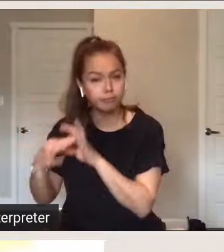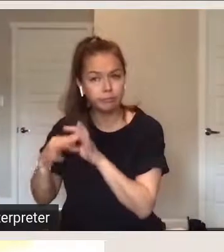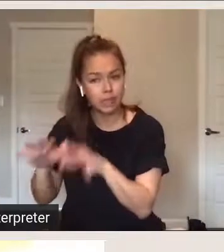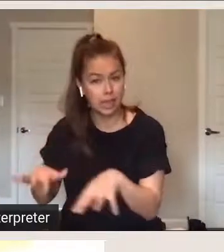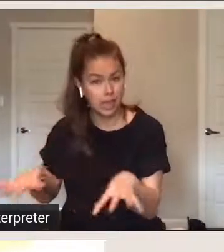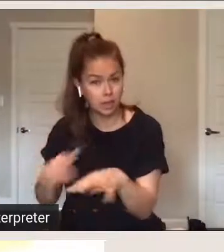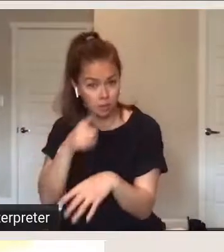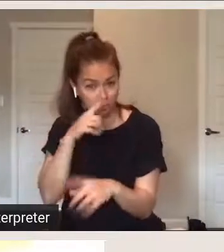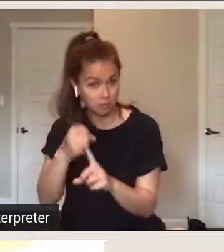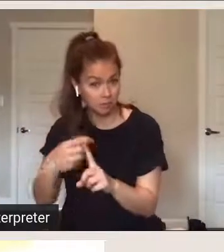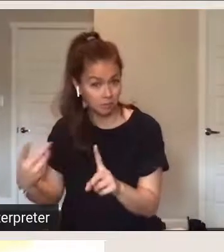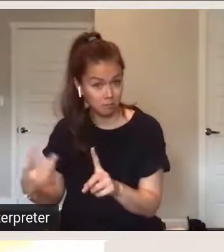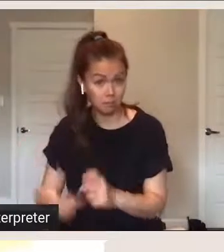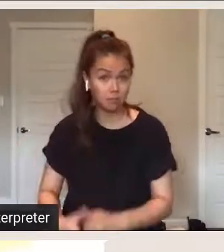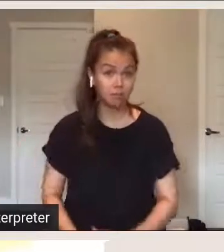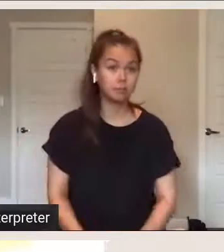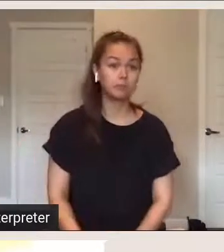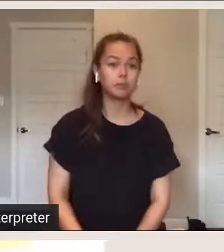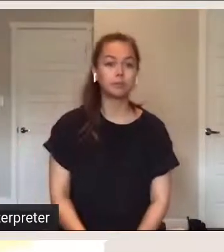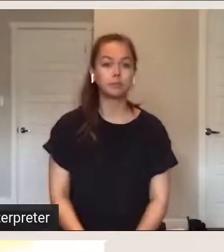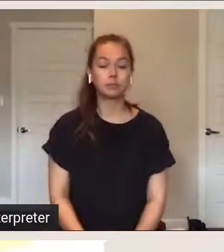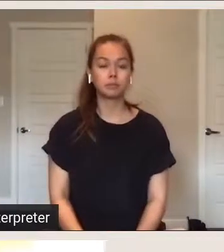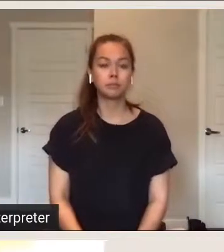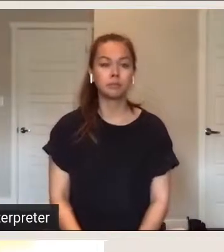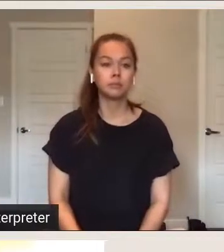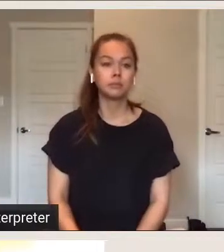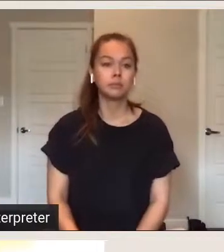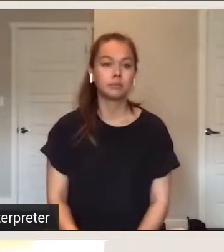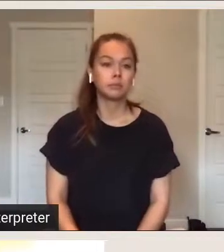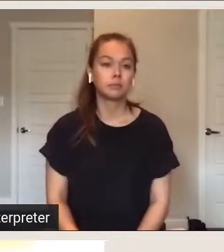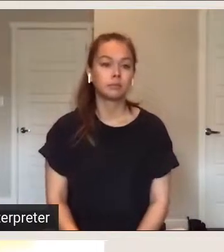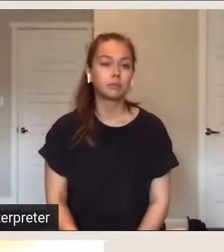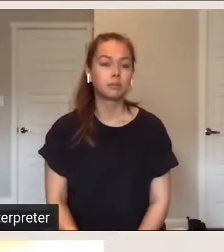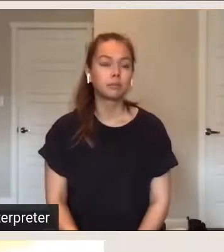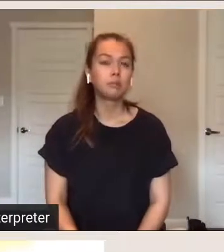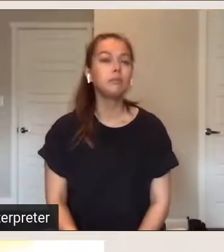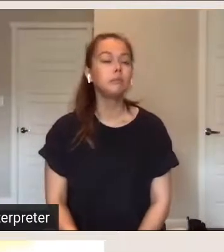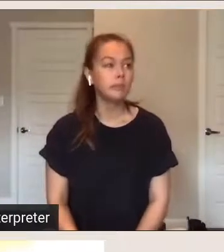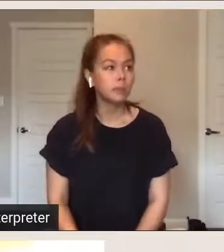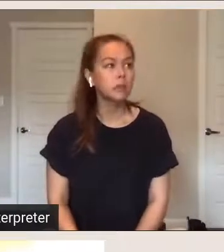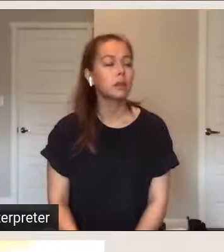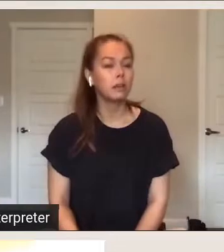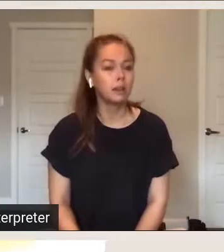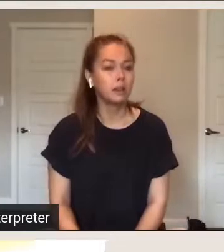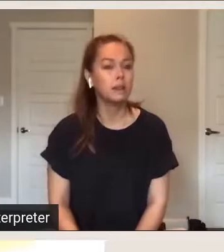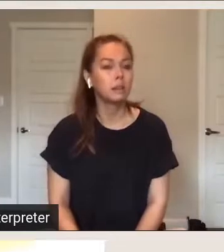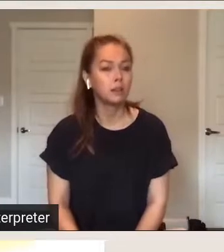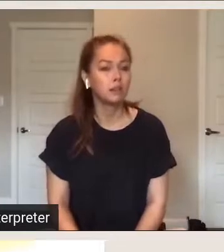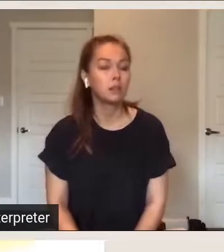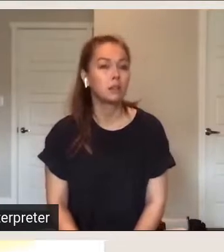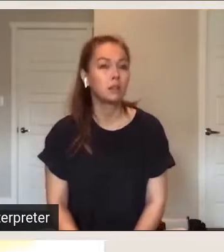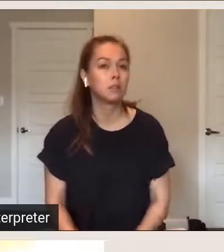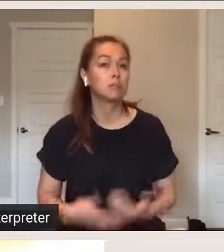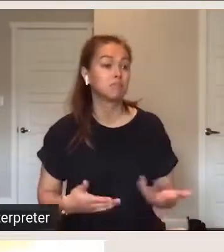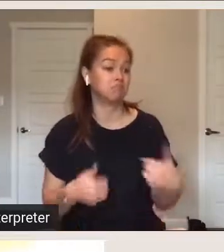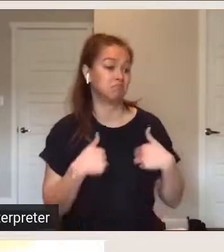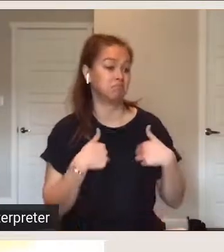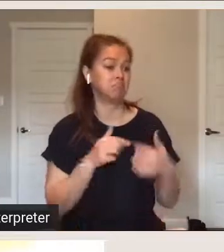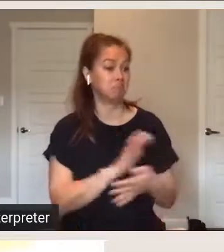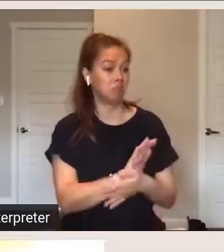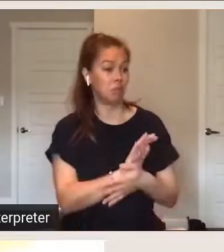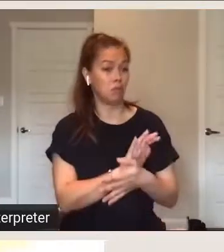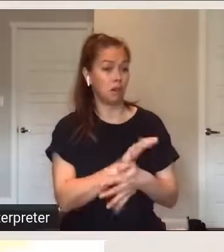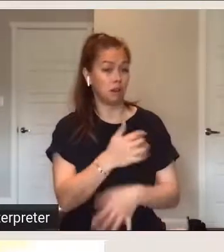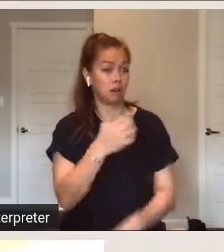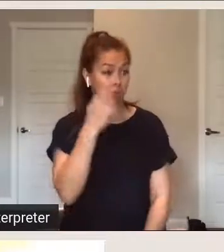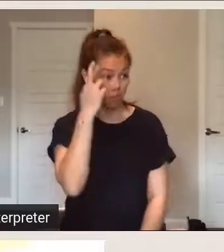Yeah, so I think, you know, the purpose with which I wanted to embark on making this film was really of like, how do we connect to